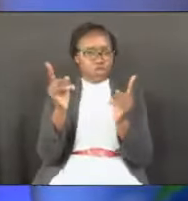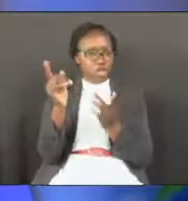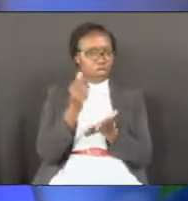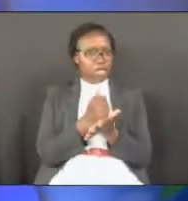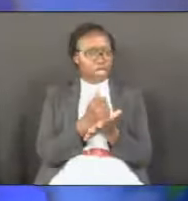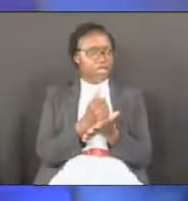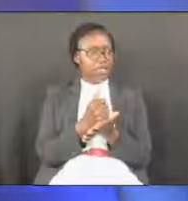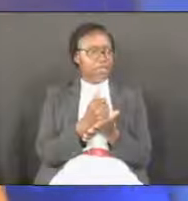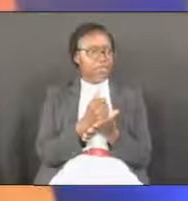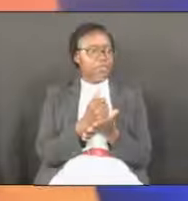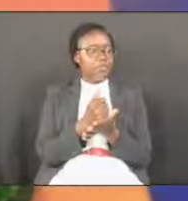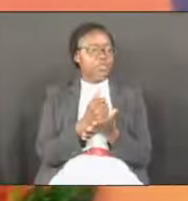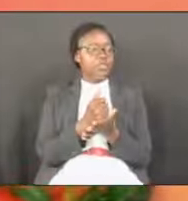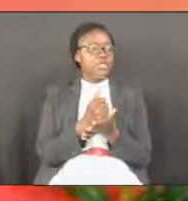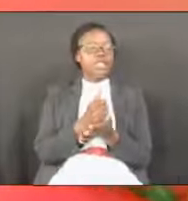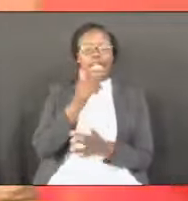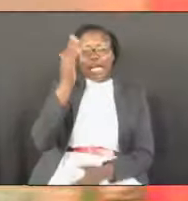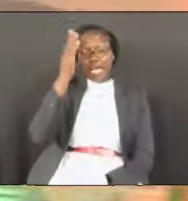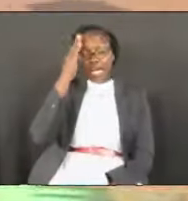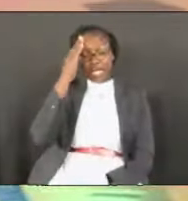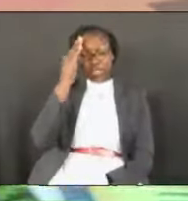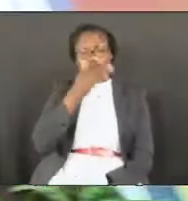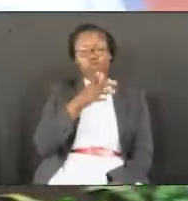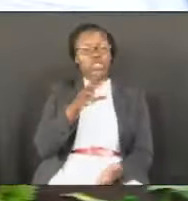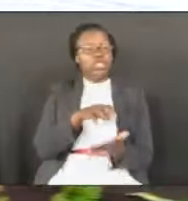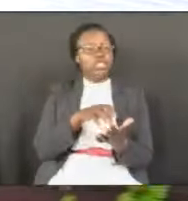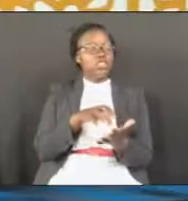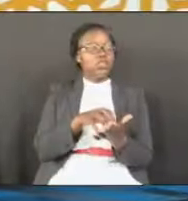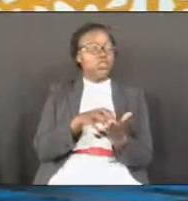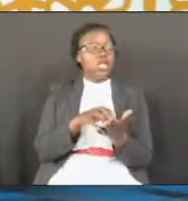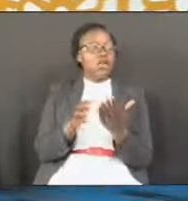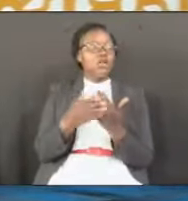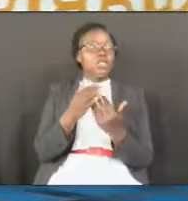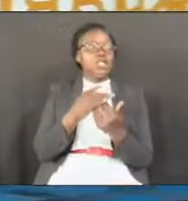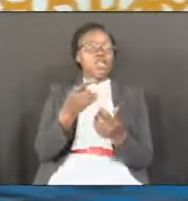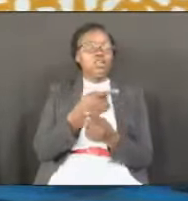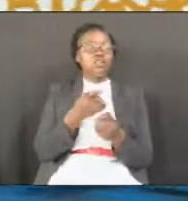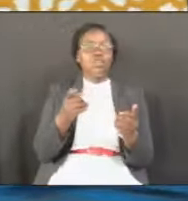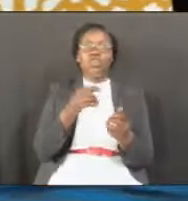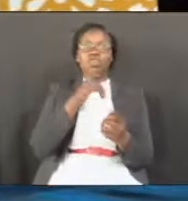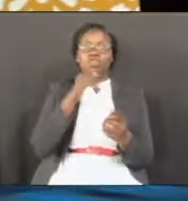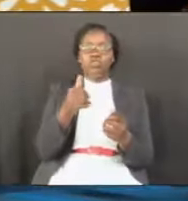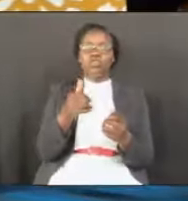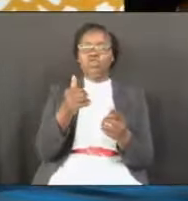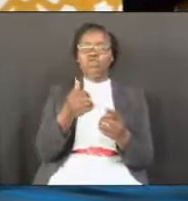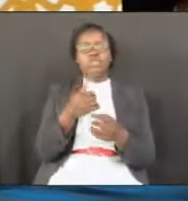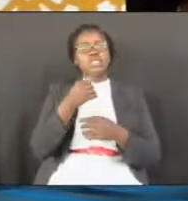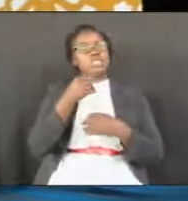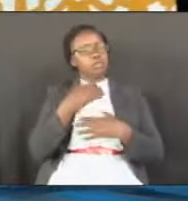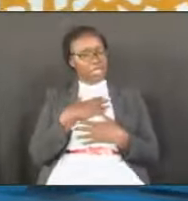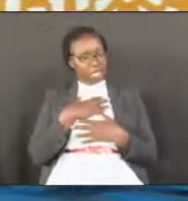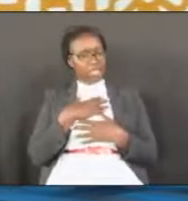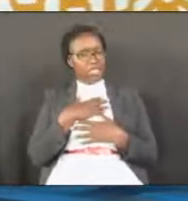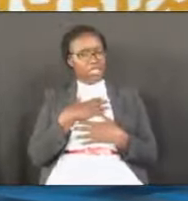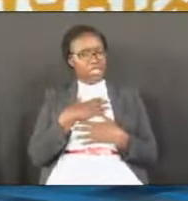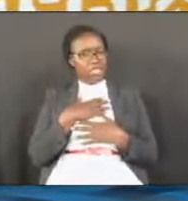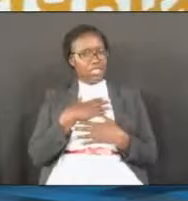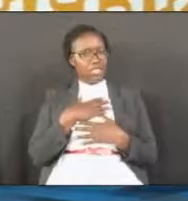amen. He says, I know your situation. I take care of you. Do not be dismayed.